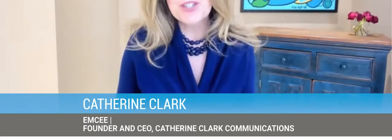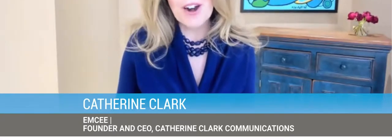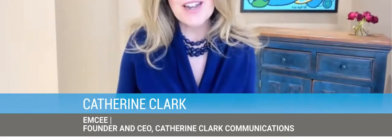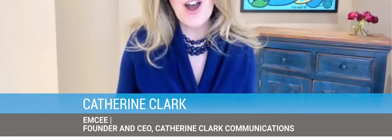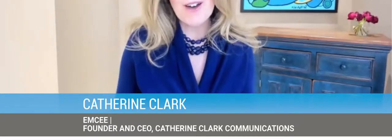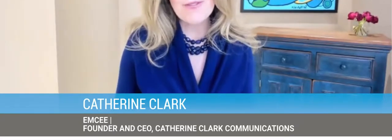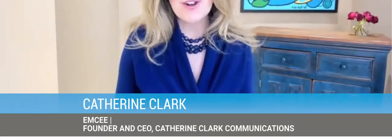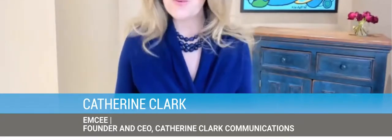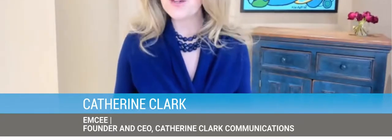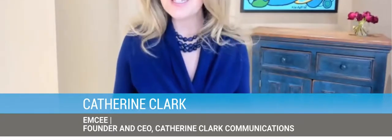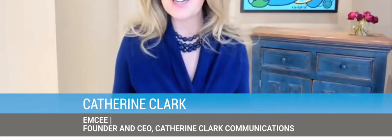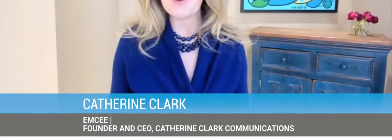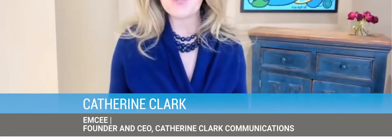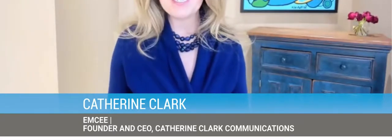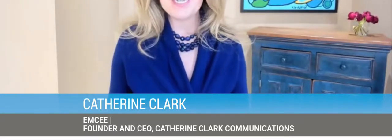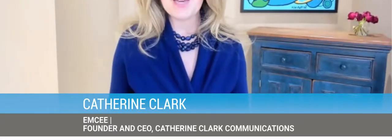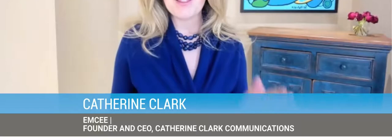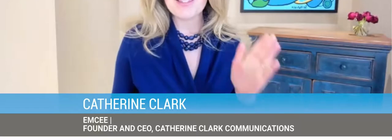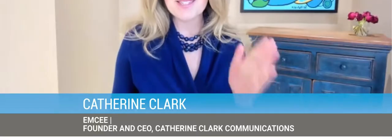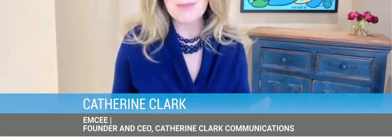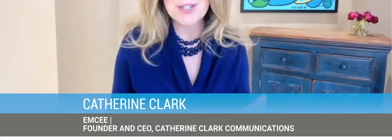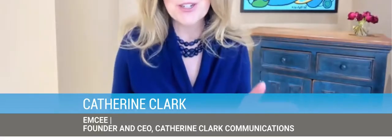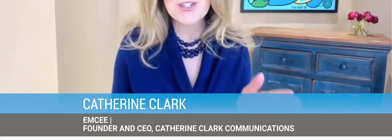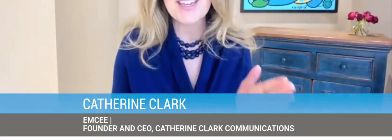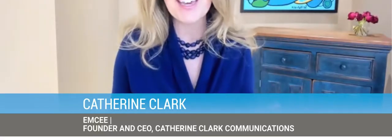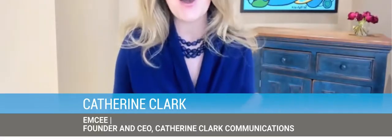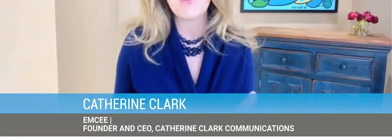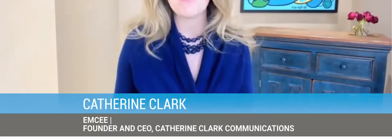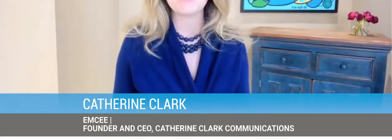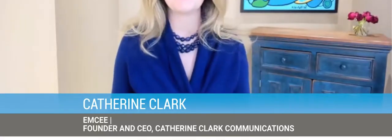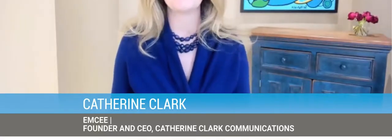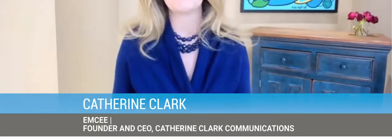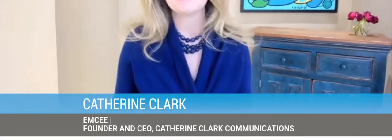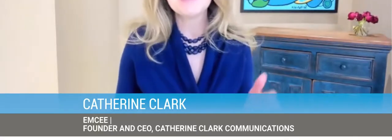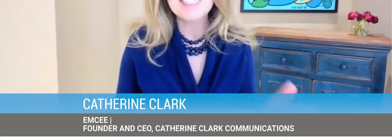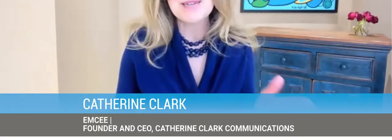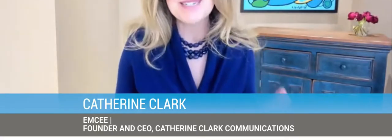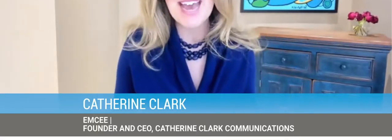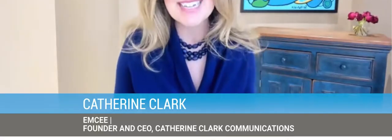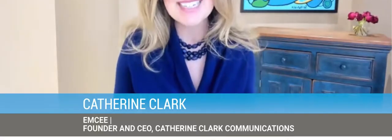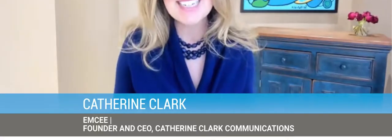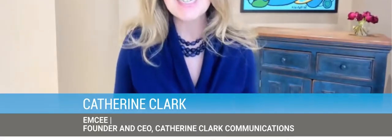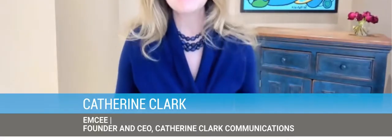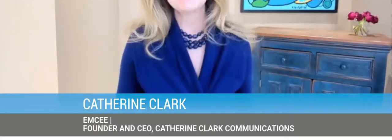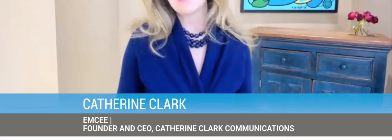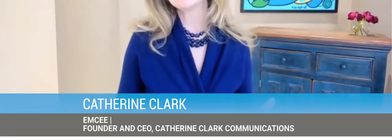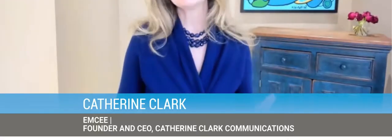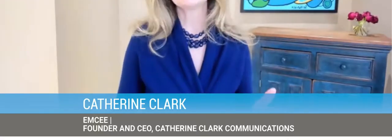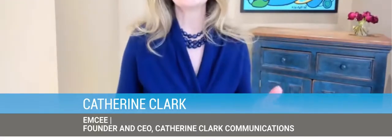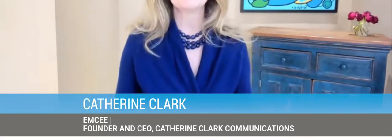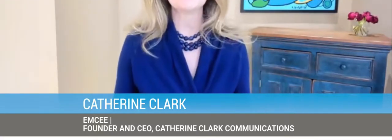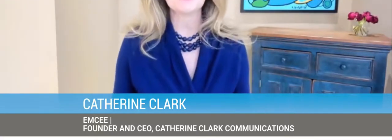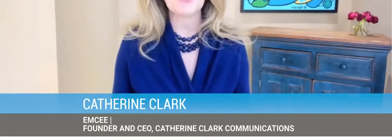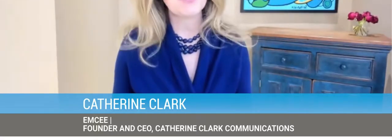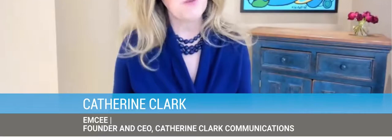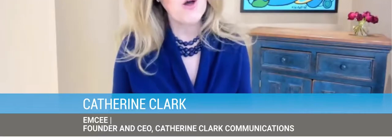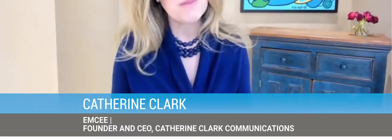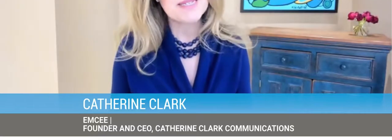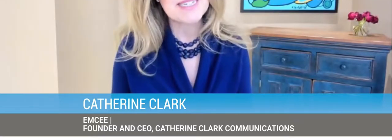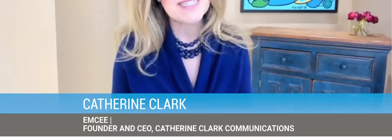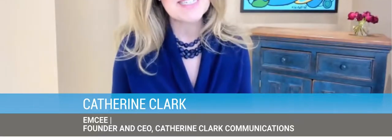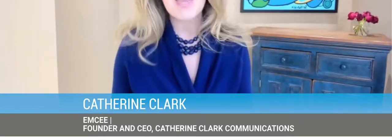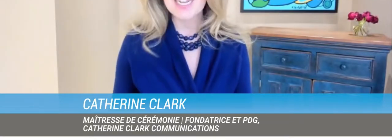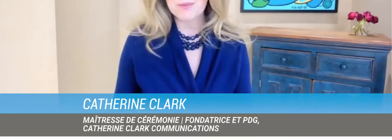We're starting off our awards ceremony today with a special kickoff message from an esteemed guest, Canada's Minister of